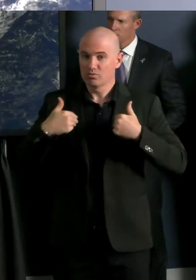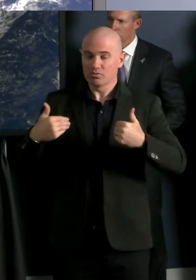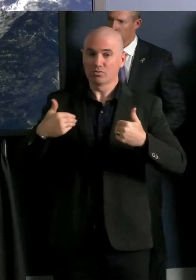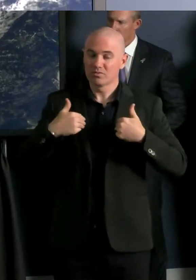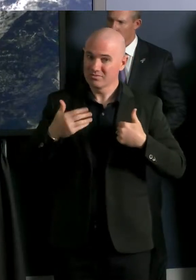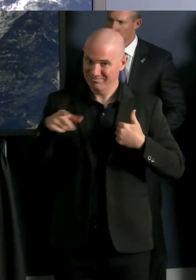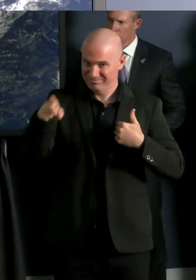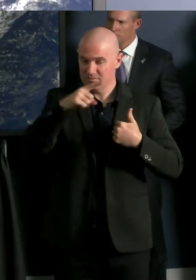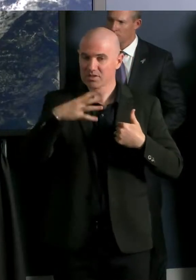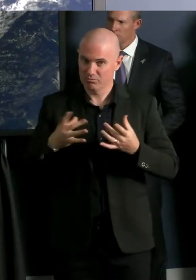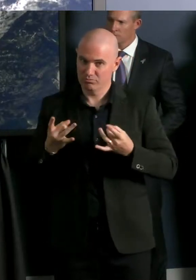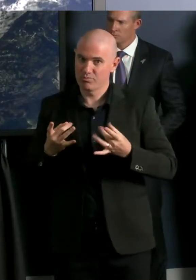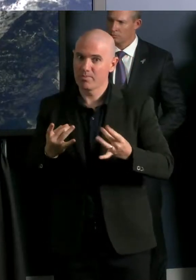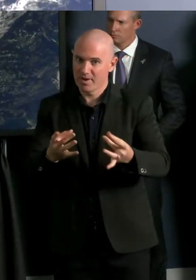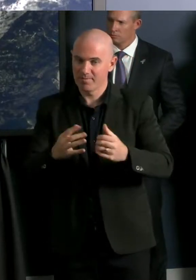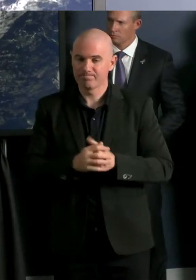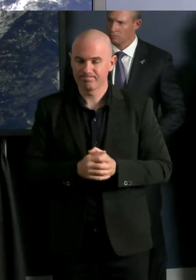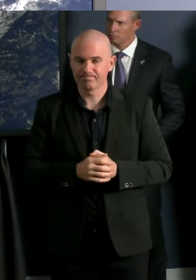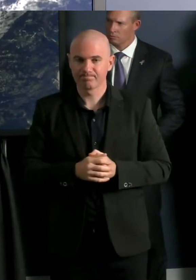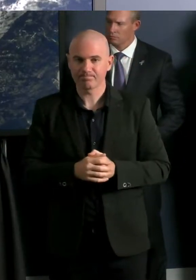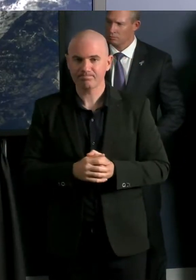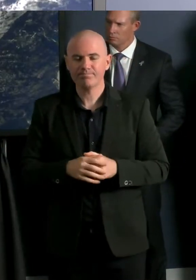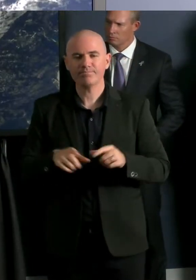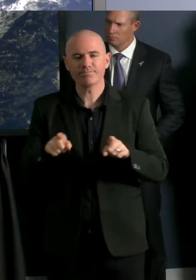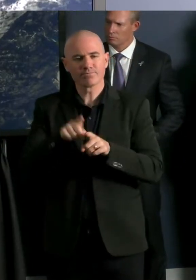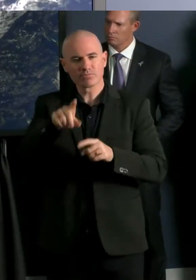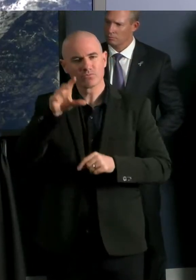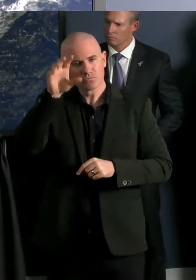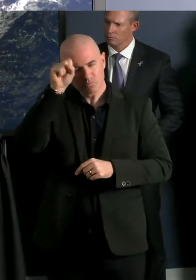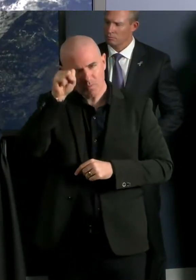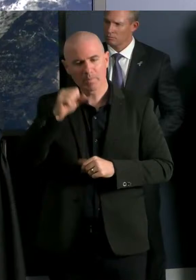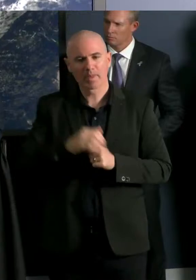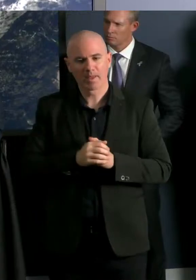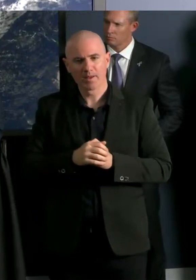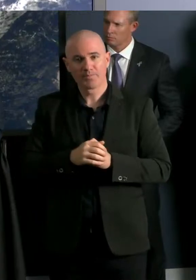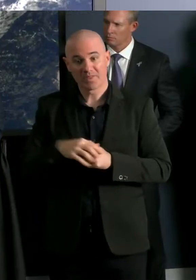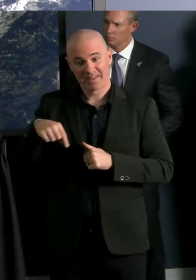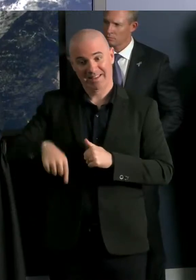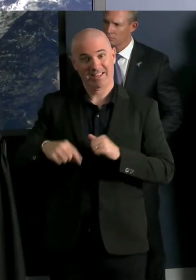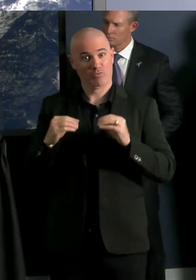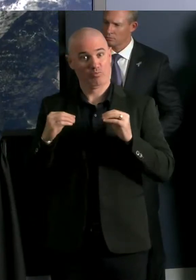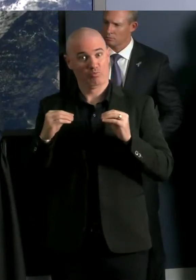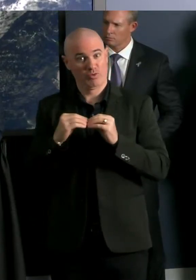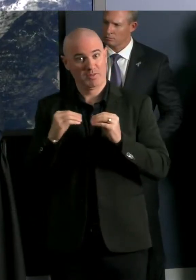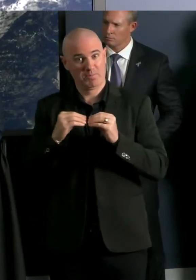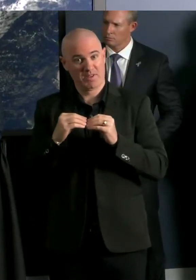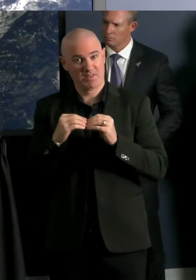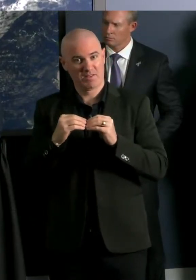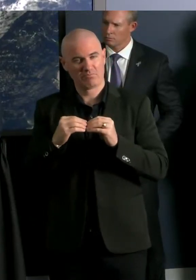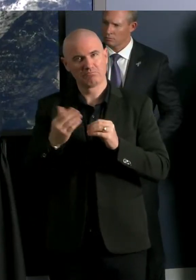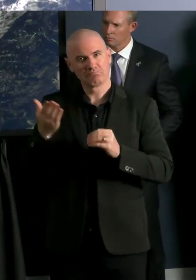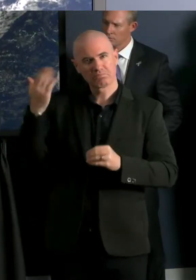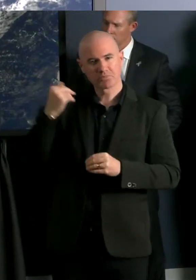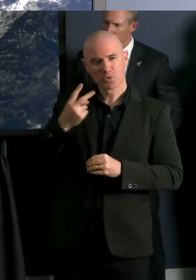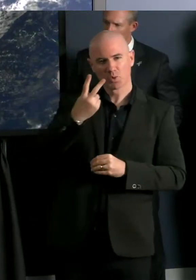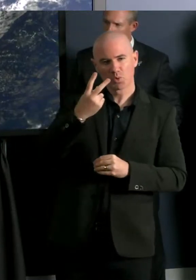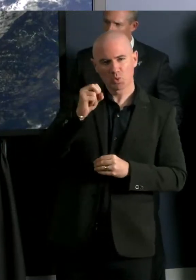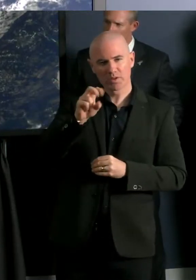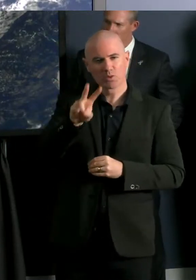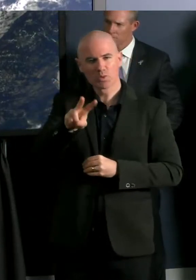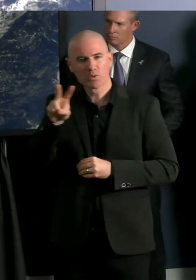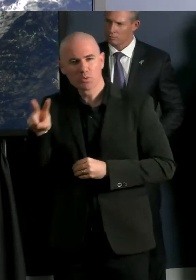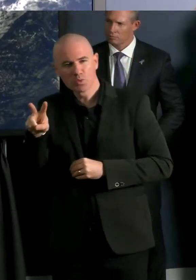be prepared. To put that in context, when we had a severe weather event in Brisbane and in early 2022, there